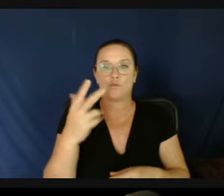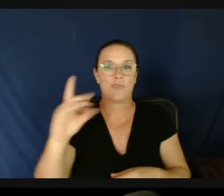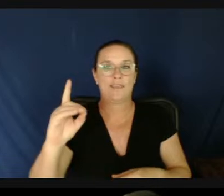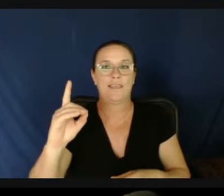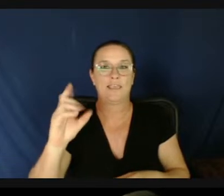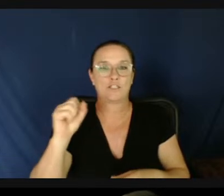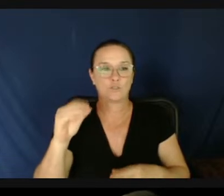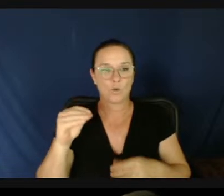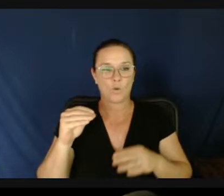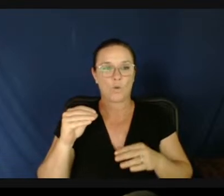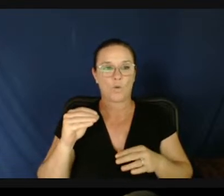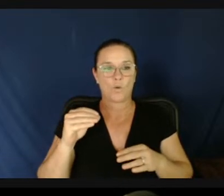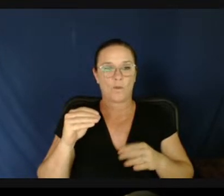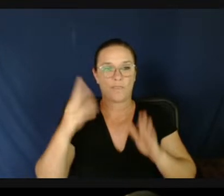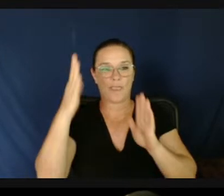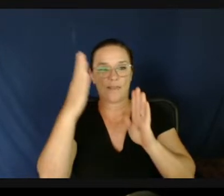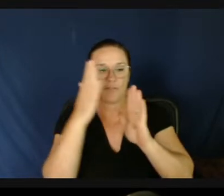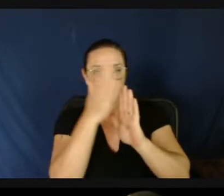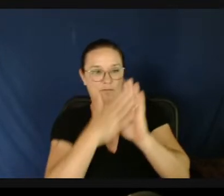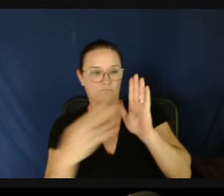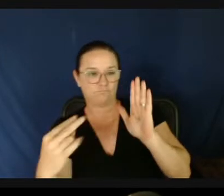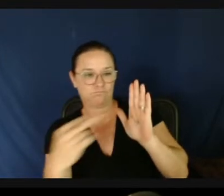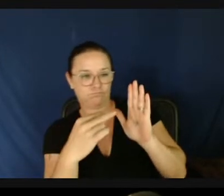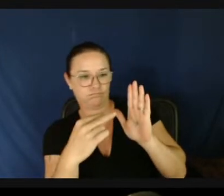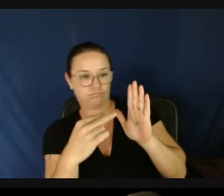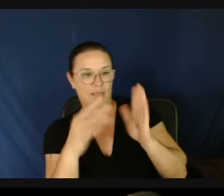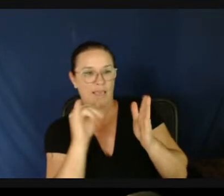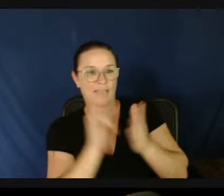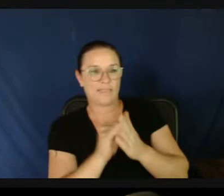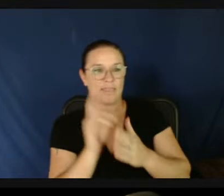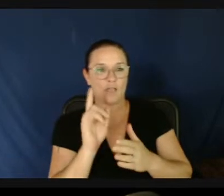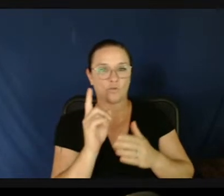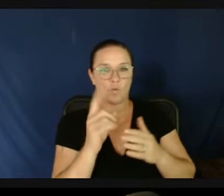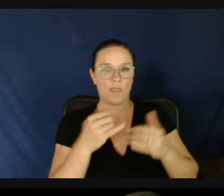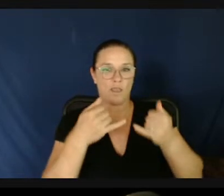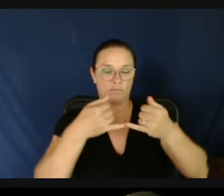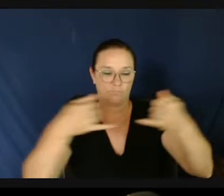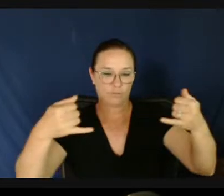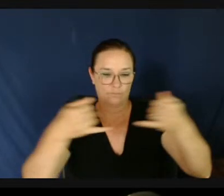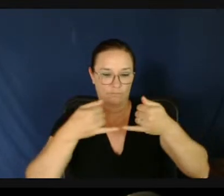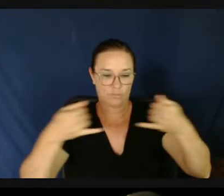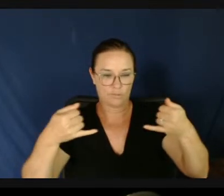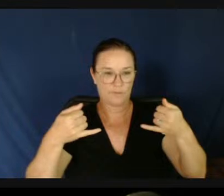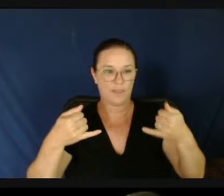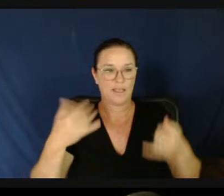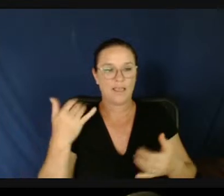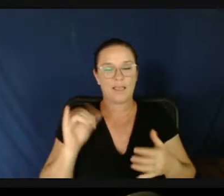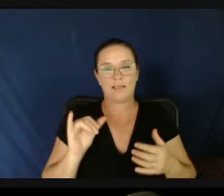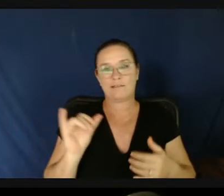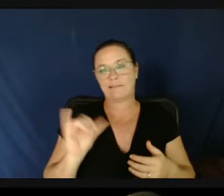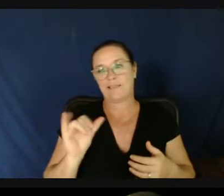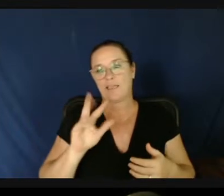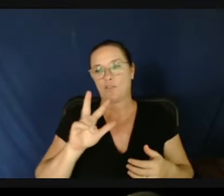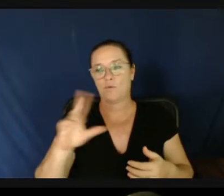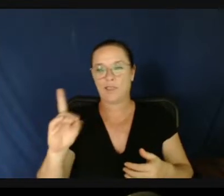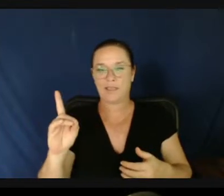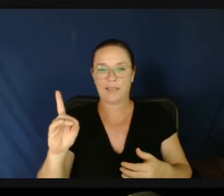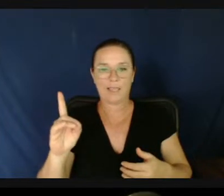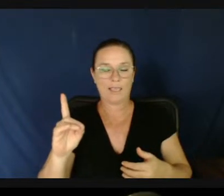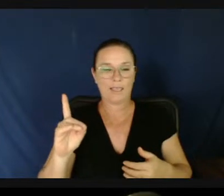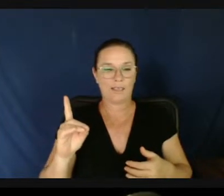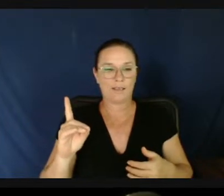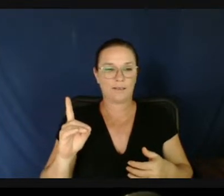that along their one line, there is where the break occurs. And it's going to be like a 3D structure of like where the